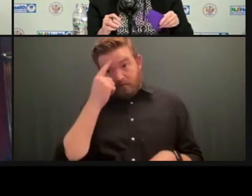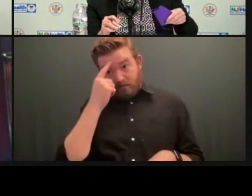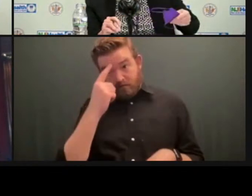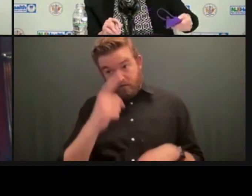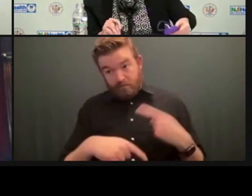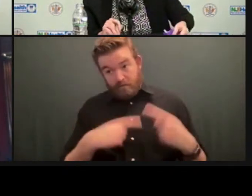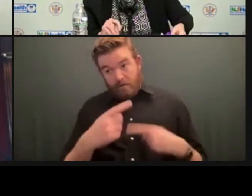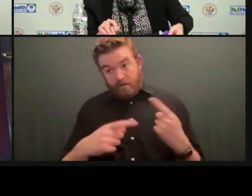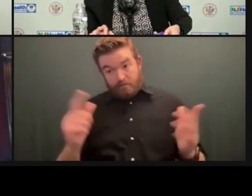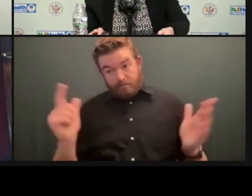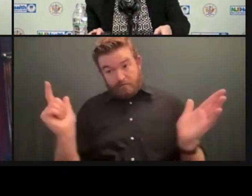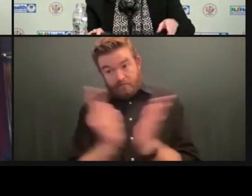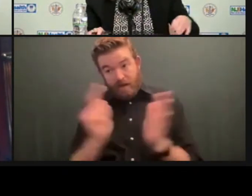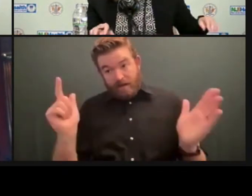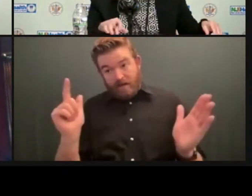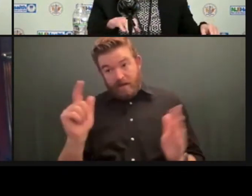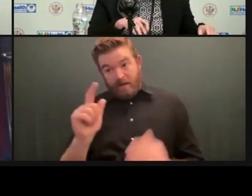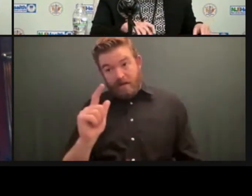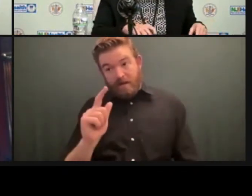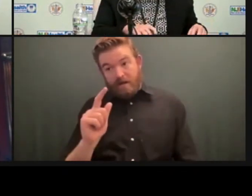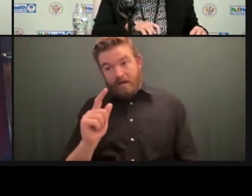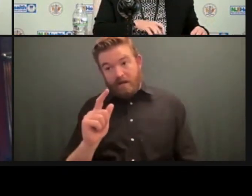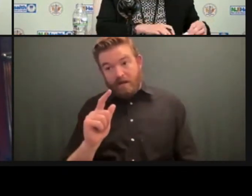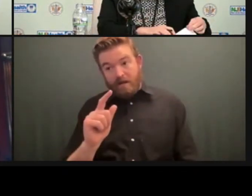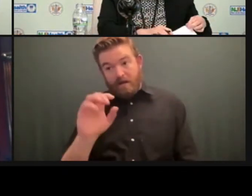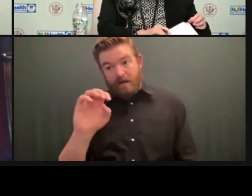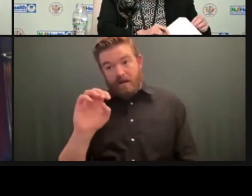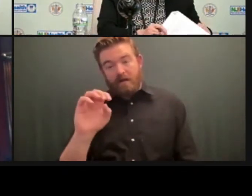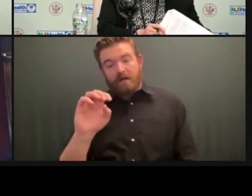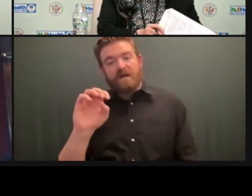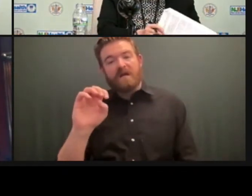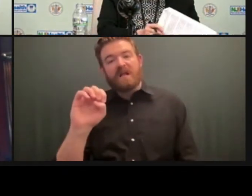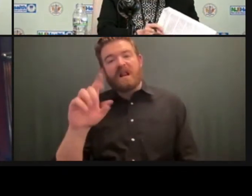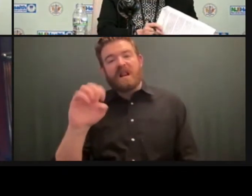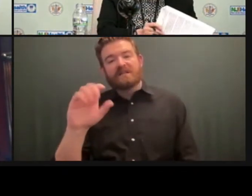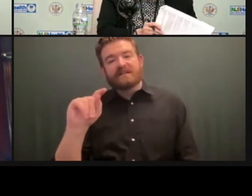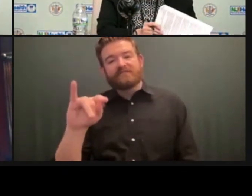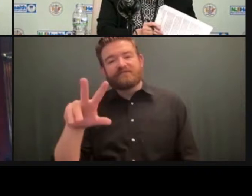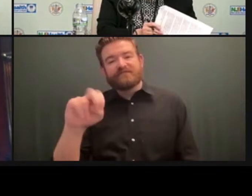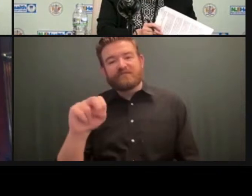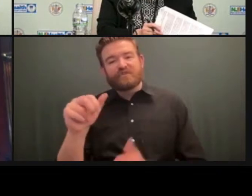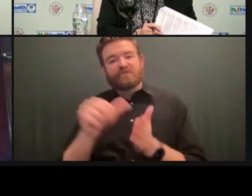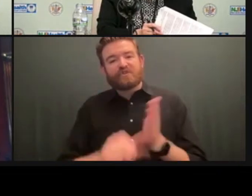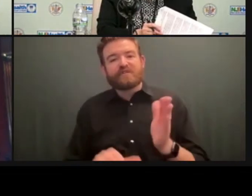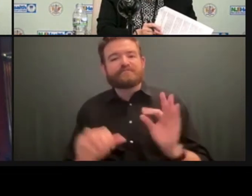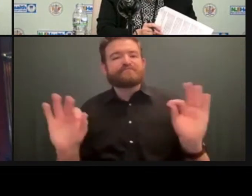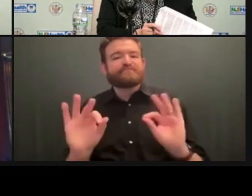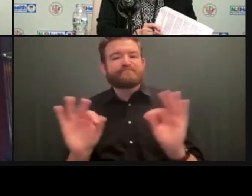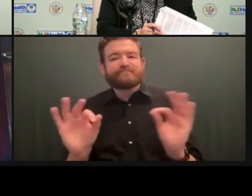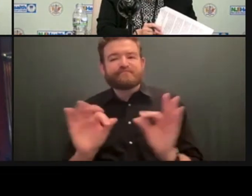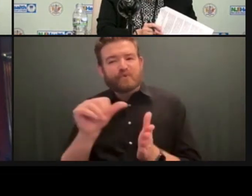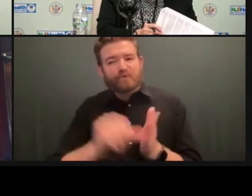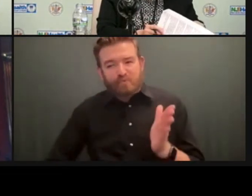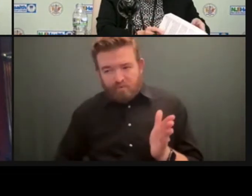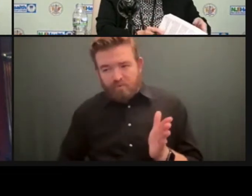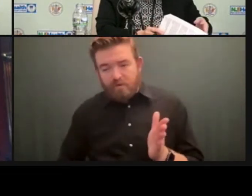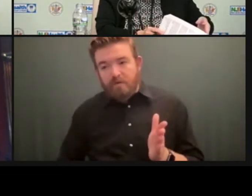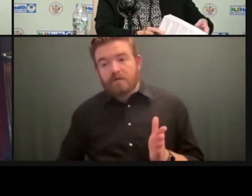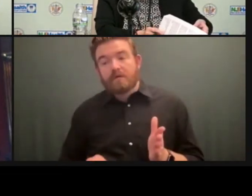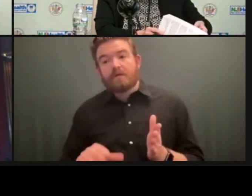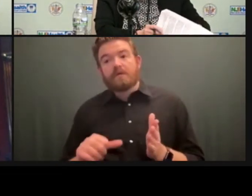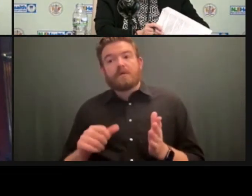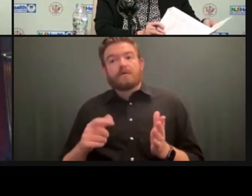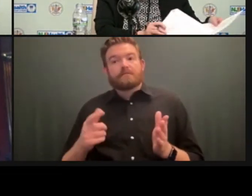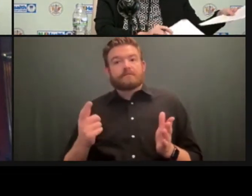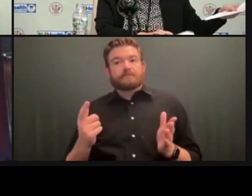where we are now with the dramatic increase and even on regular divert status, right now there's 4 hospitals that